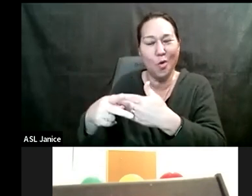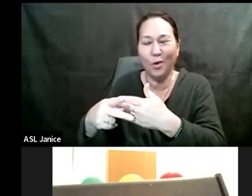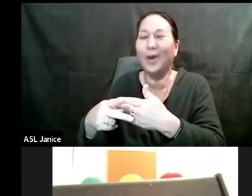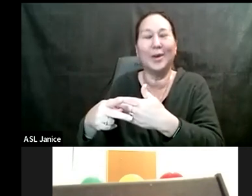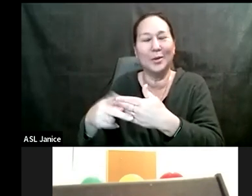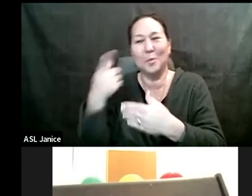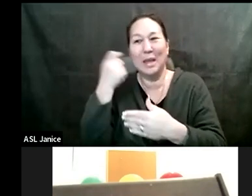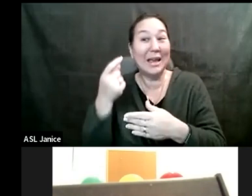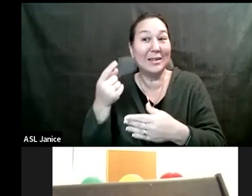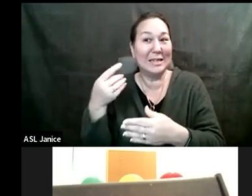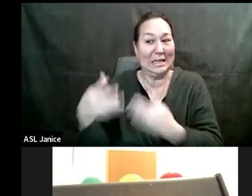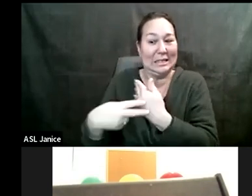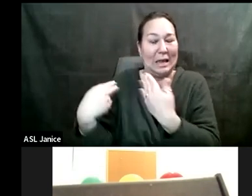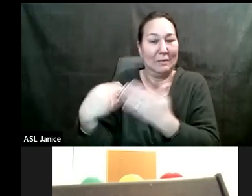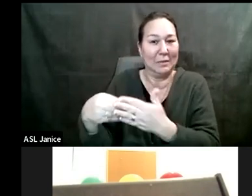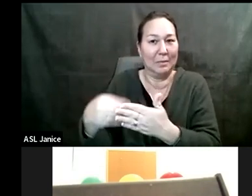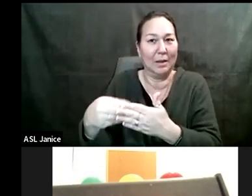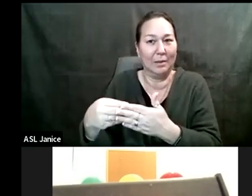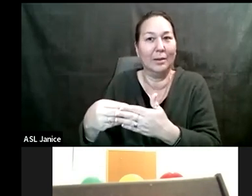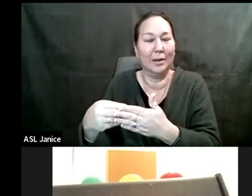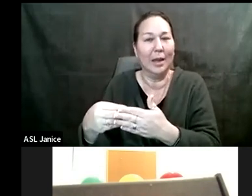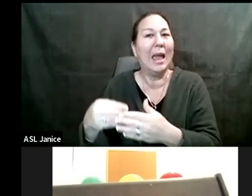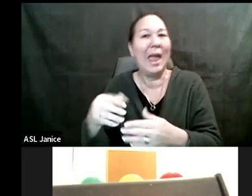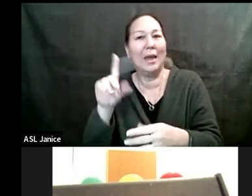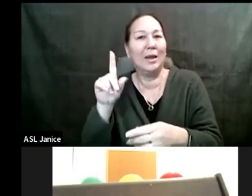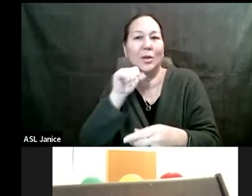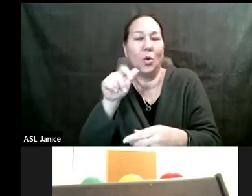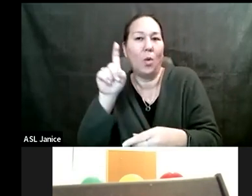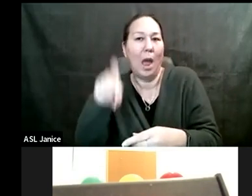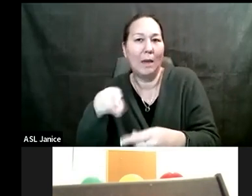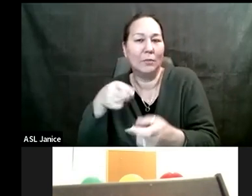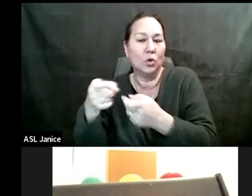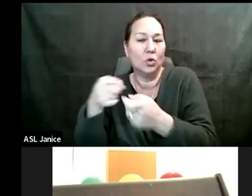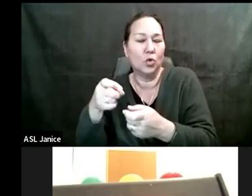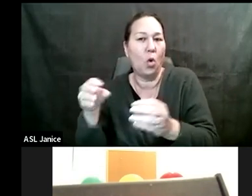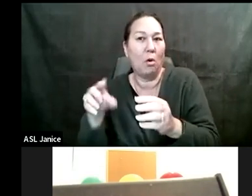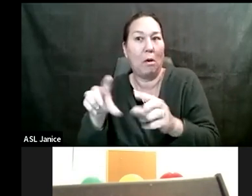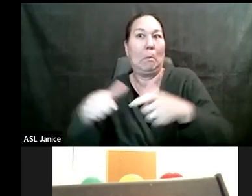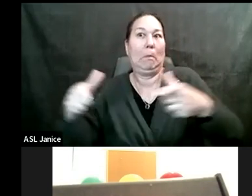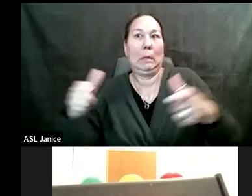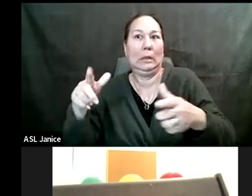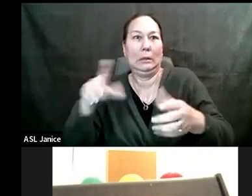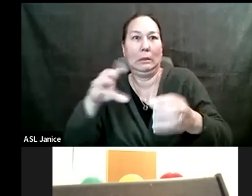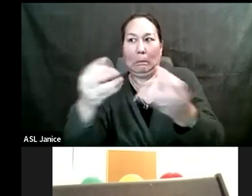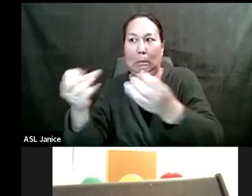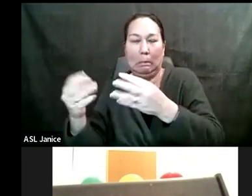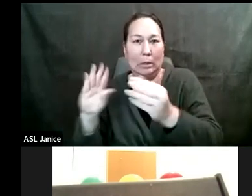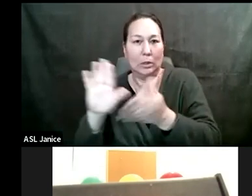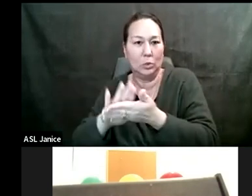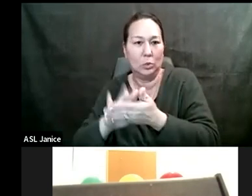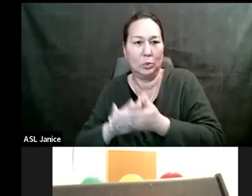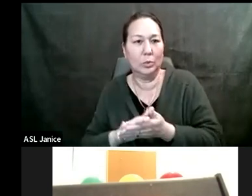for central office to control fewer schools the budget provides too many resources for policing